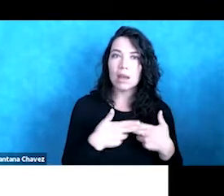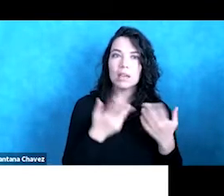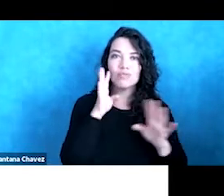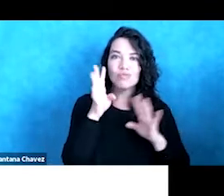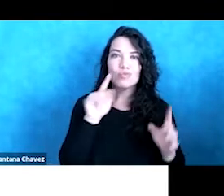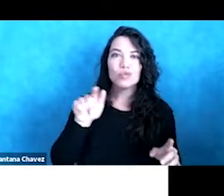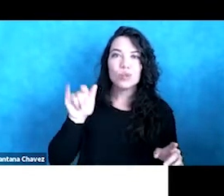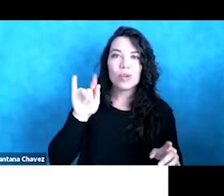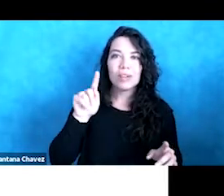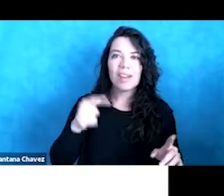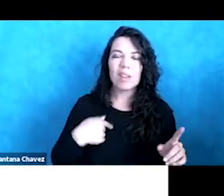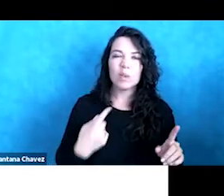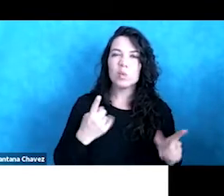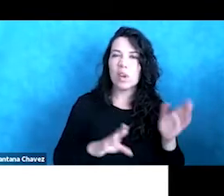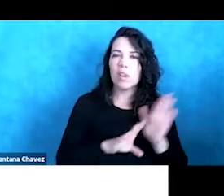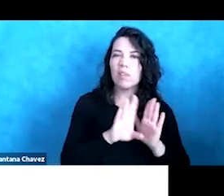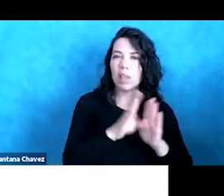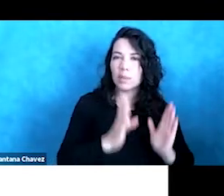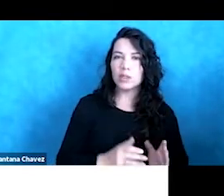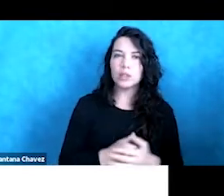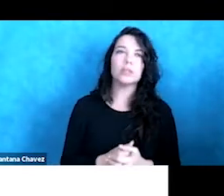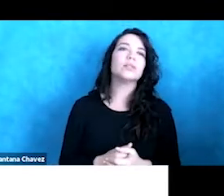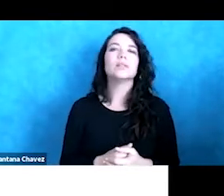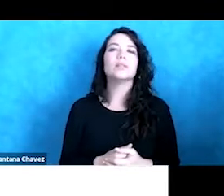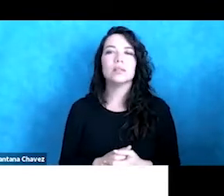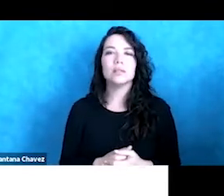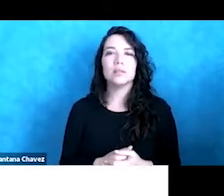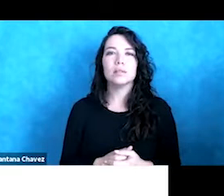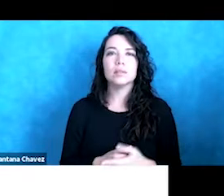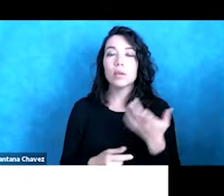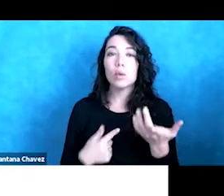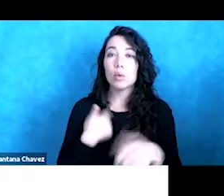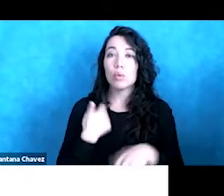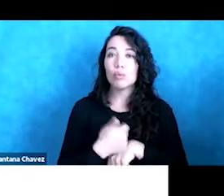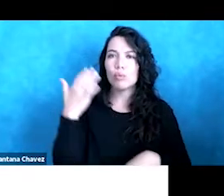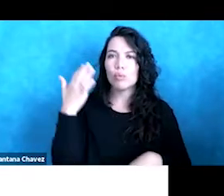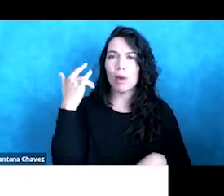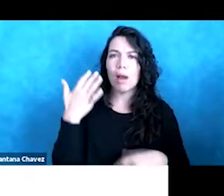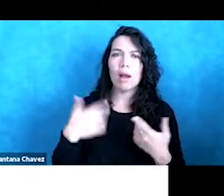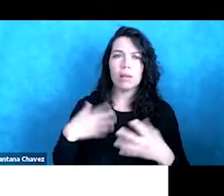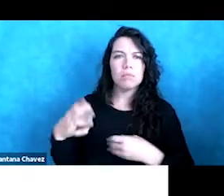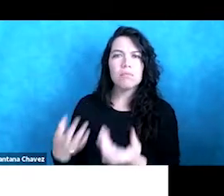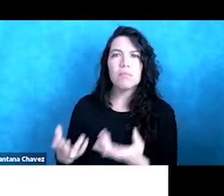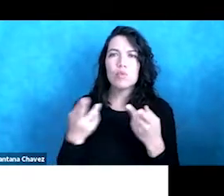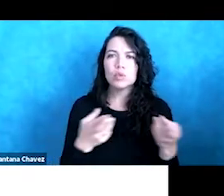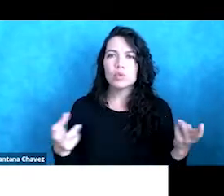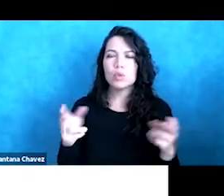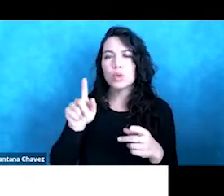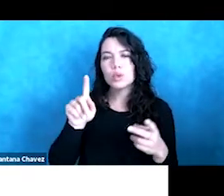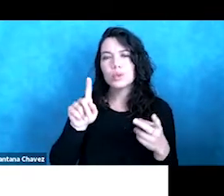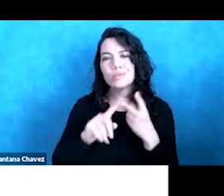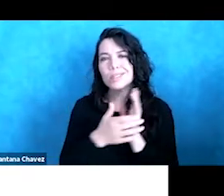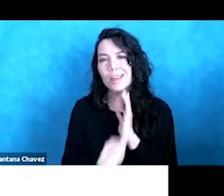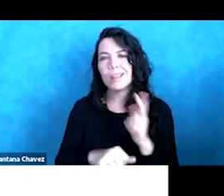It was developed in response to requests from mission staff and implementing partners for tools and guidance to implement youth mental